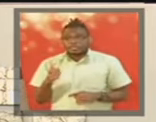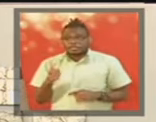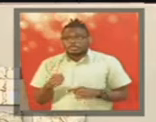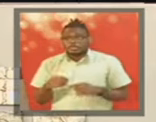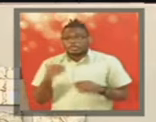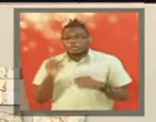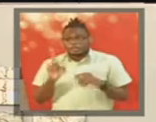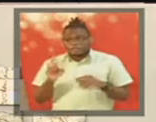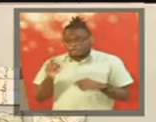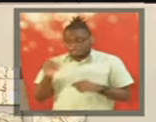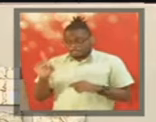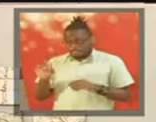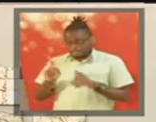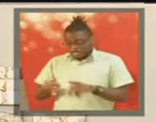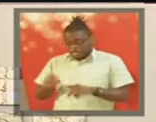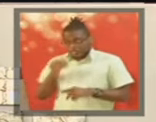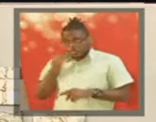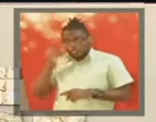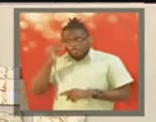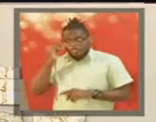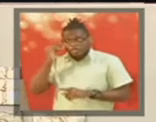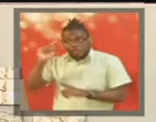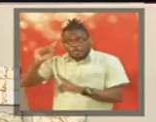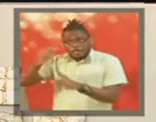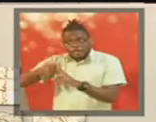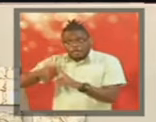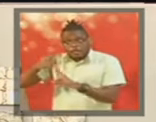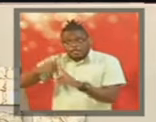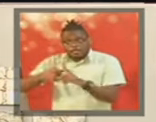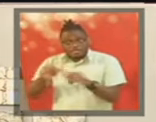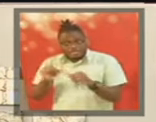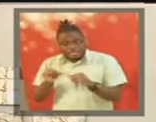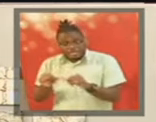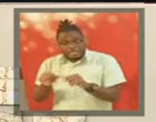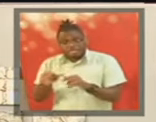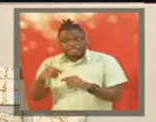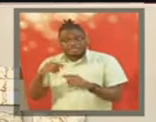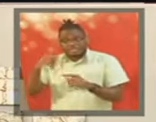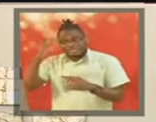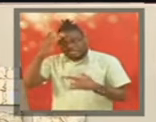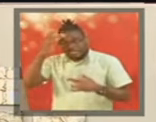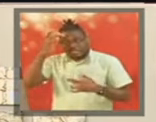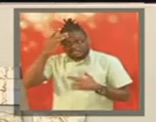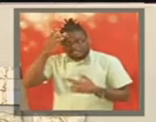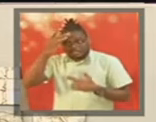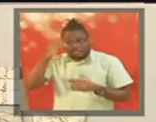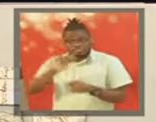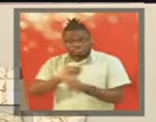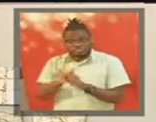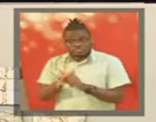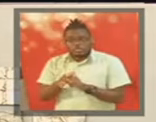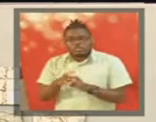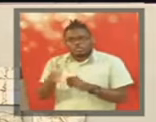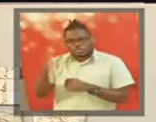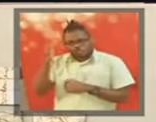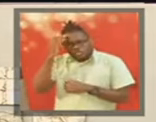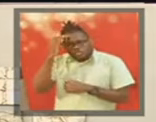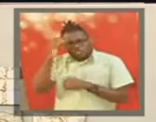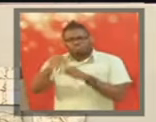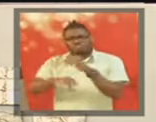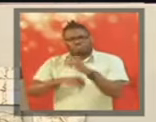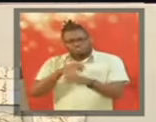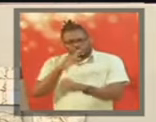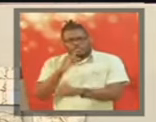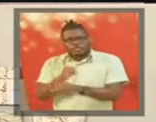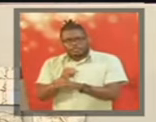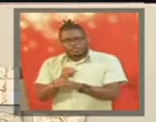month dealing with the symptoms of COVID-19. And we know that internationally that there are a number